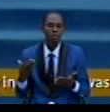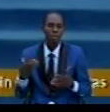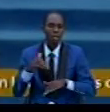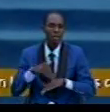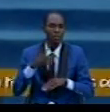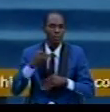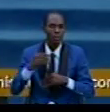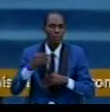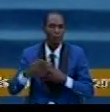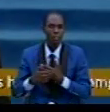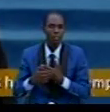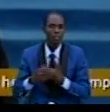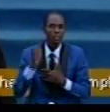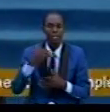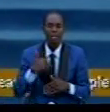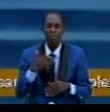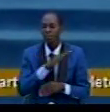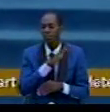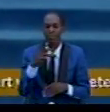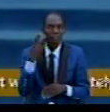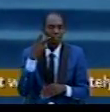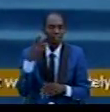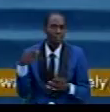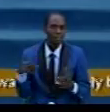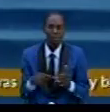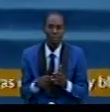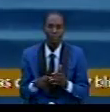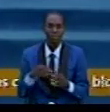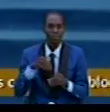I've never seen this in my life.